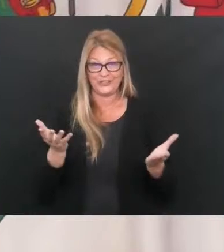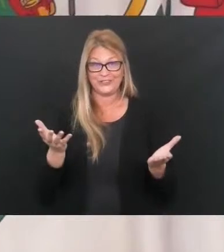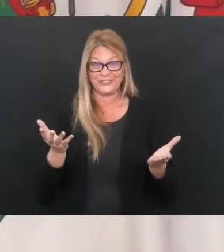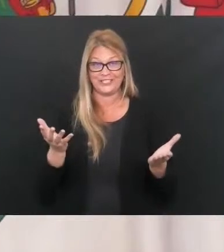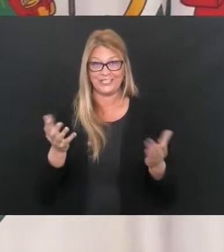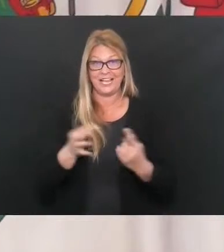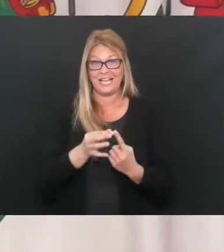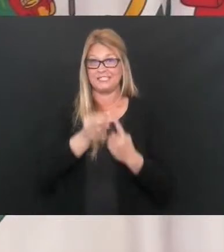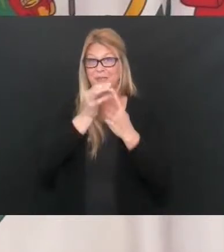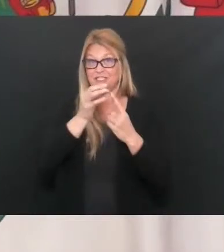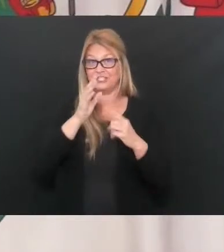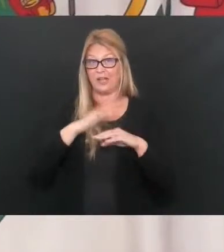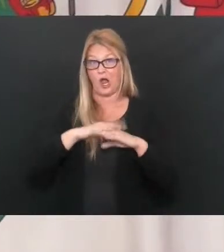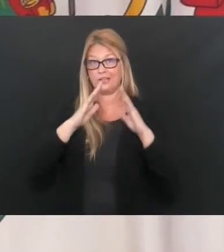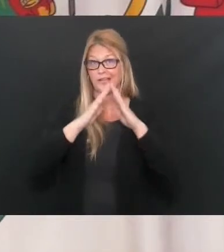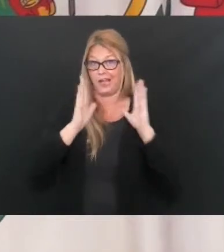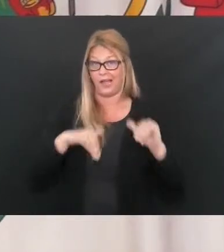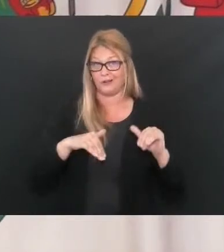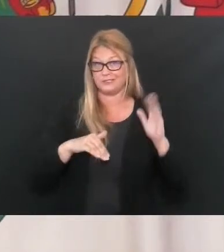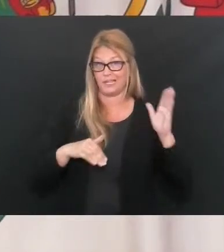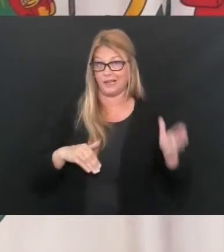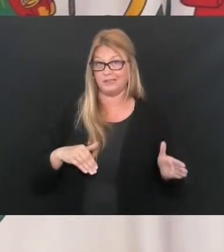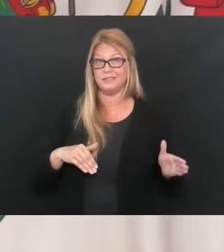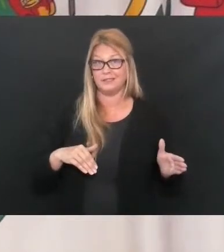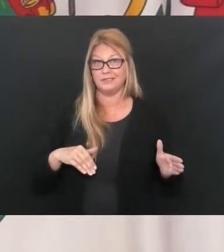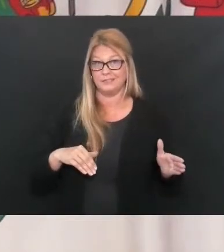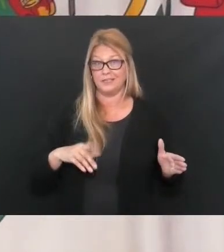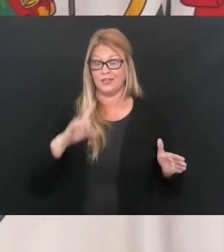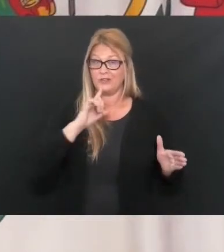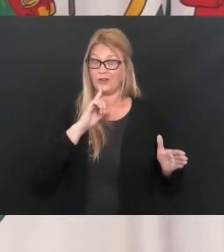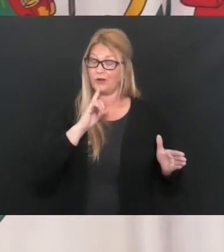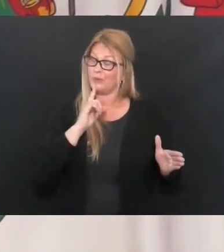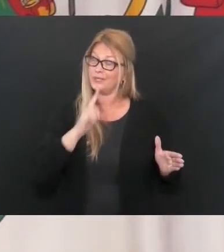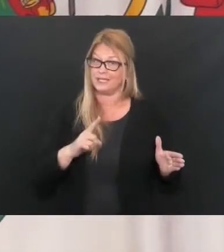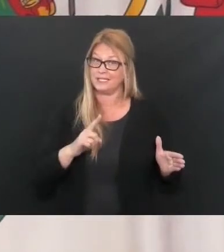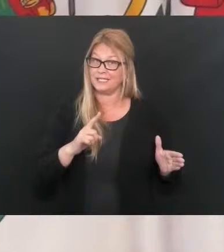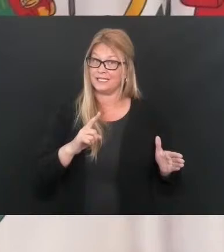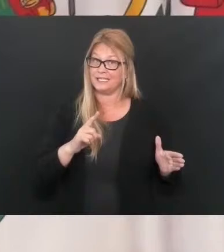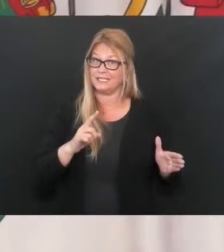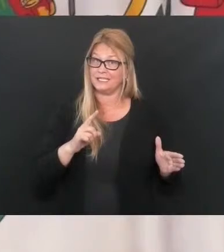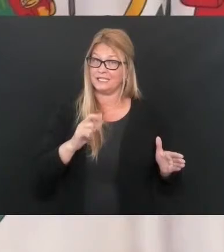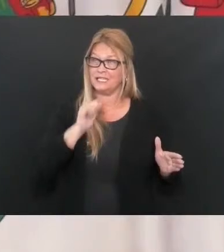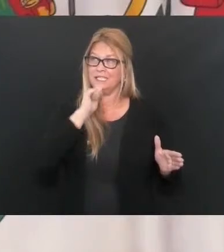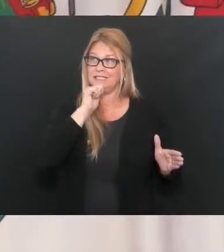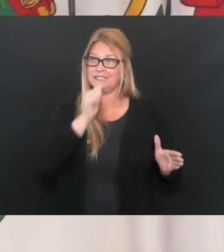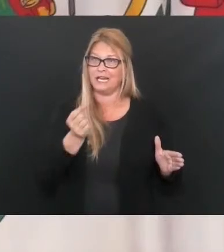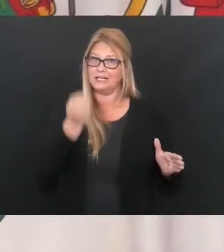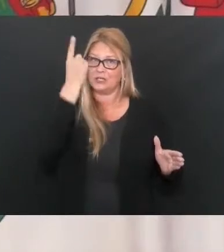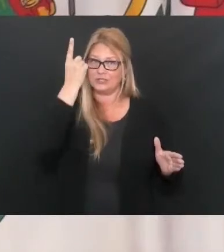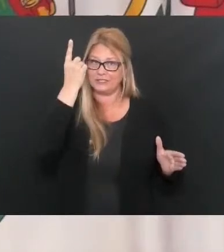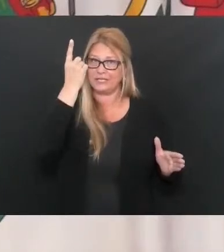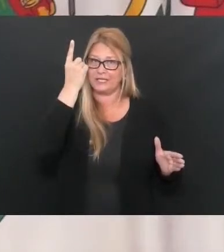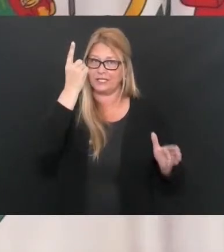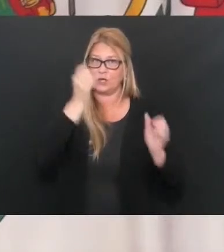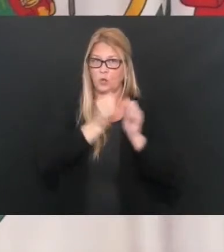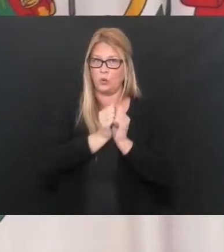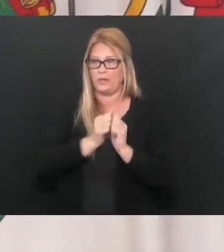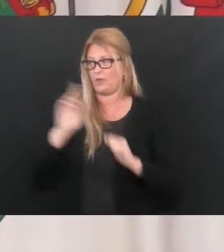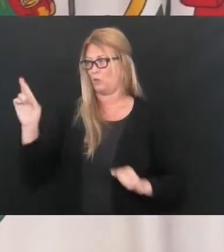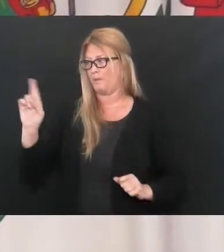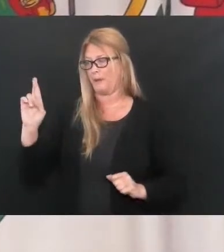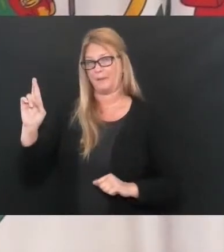especially on the House side, that are absolutely not in touch with the Republican